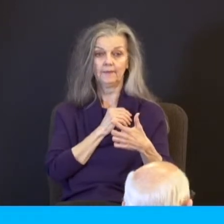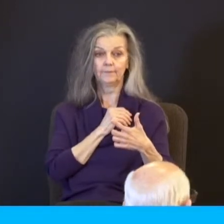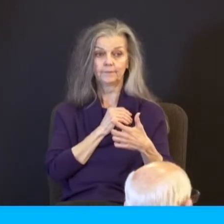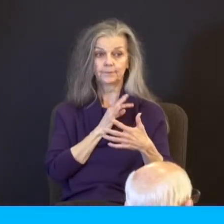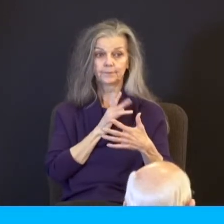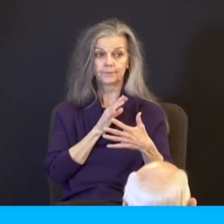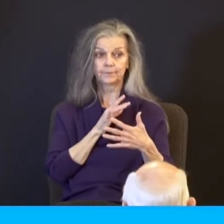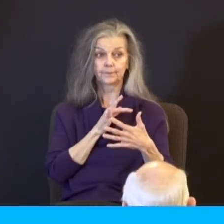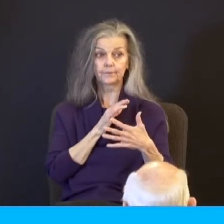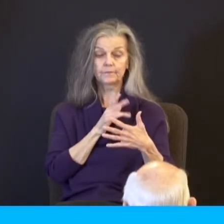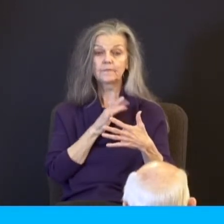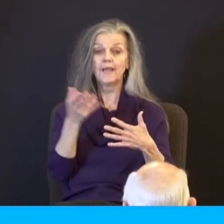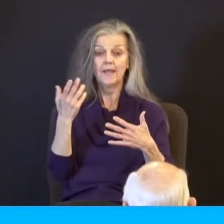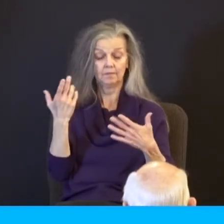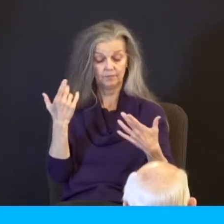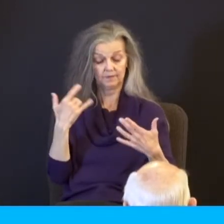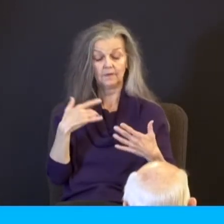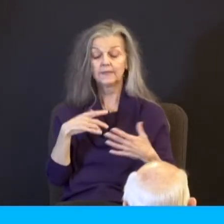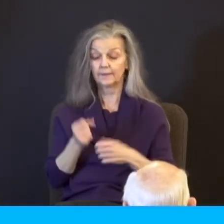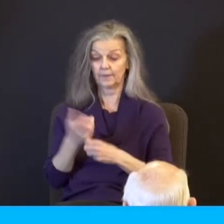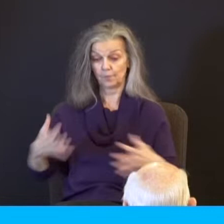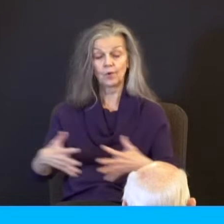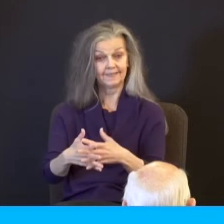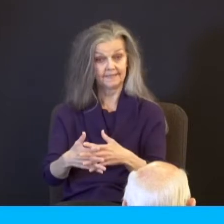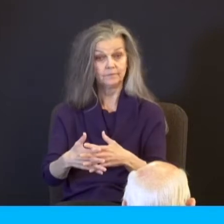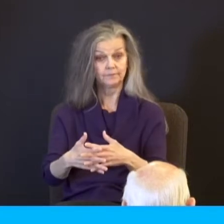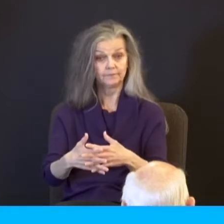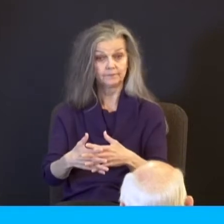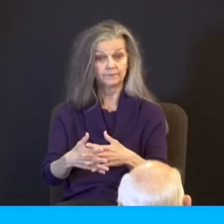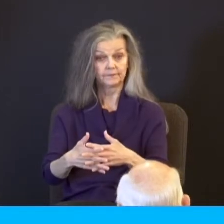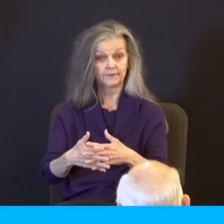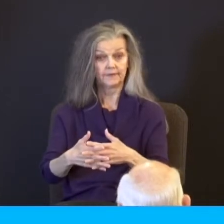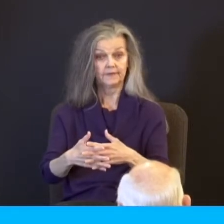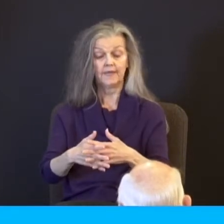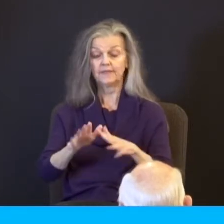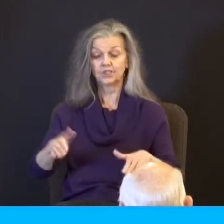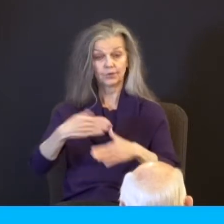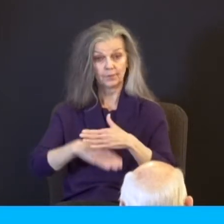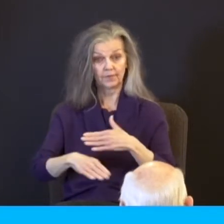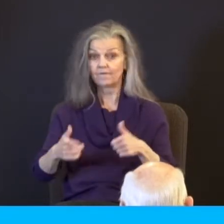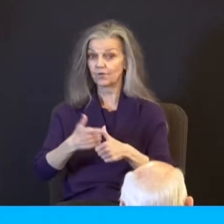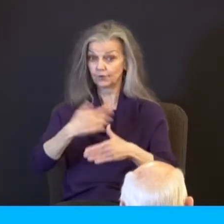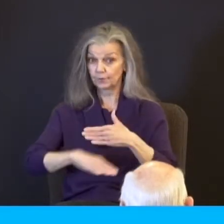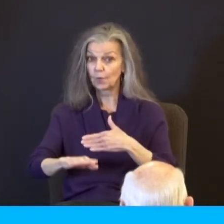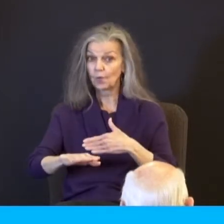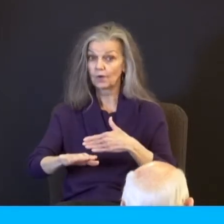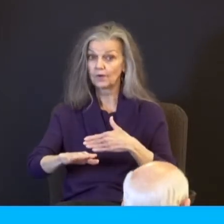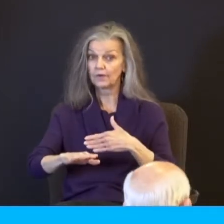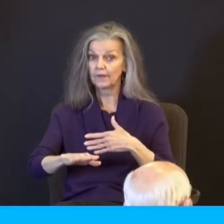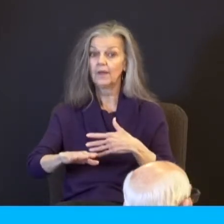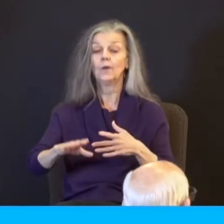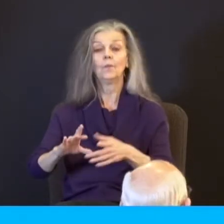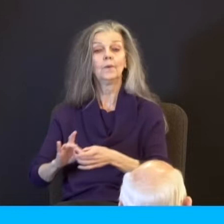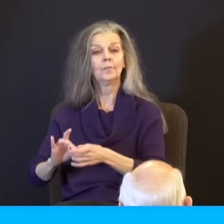And shall perform the duty of a husband's brother unto her. And it shall be that the firstborn which she beareth shall